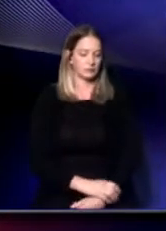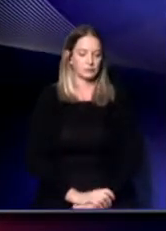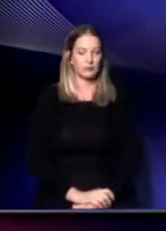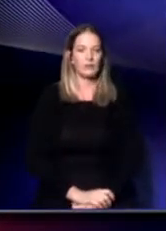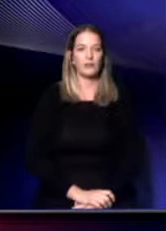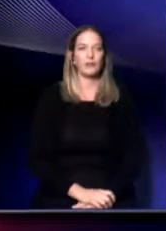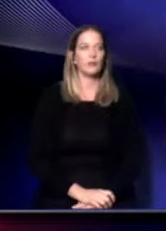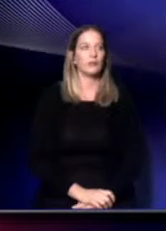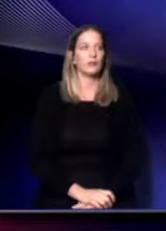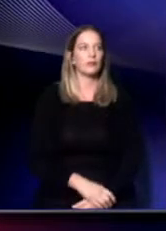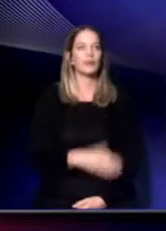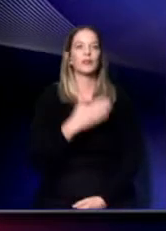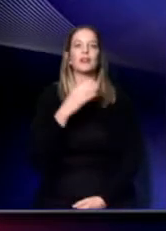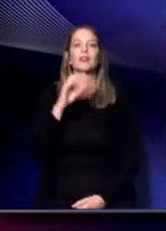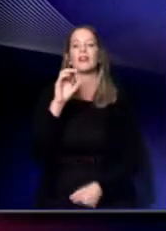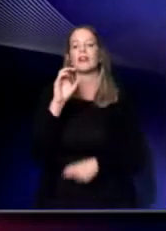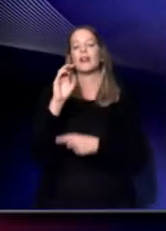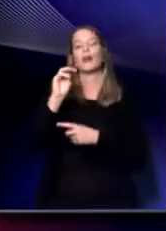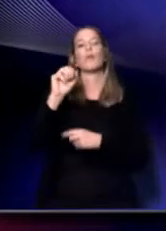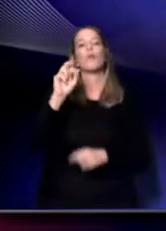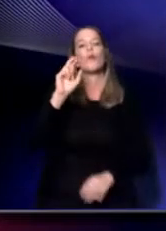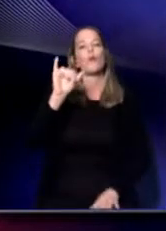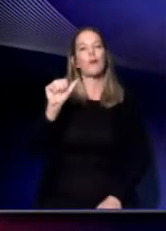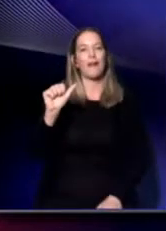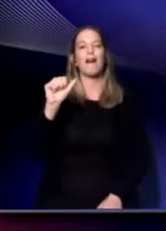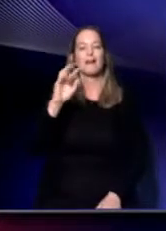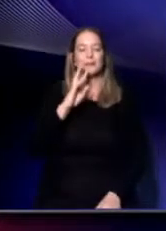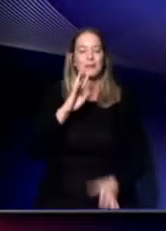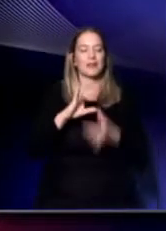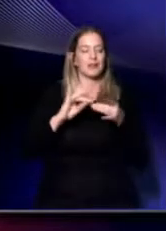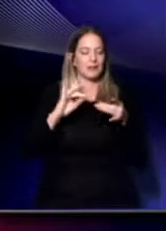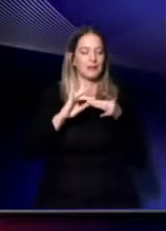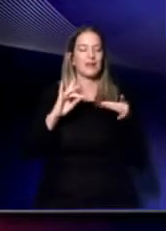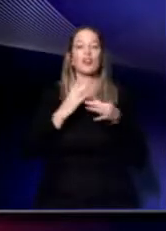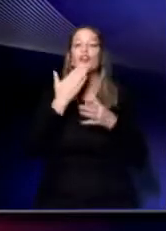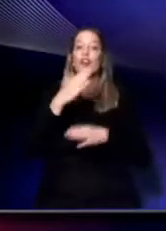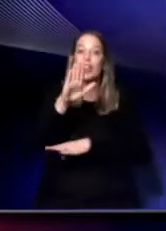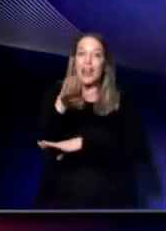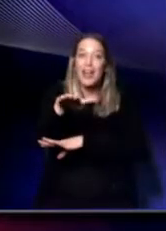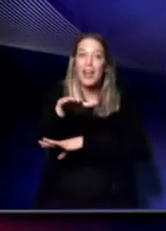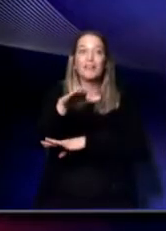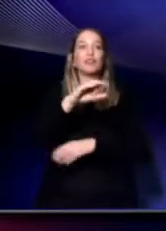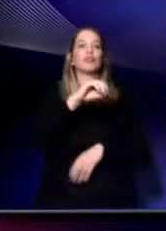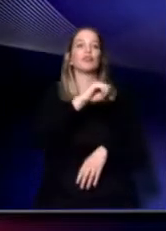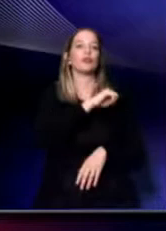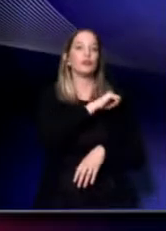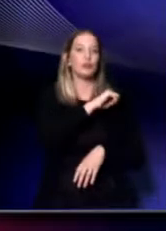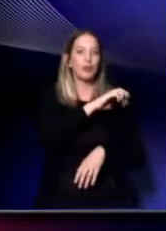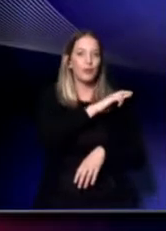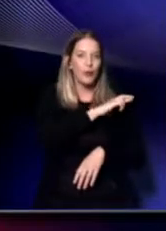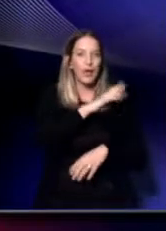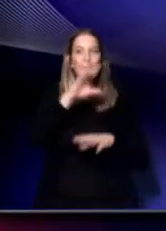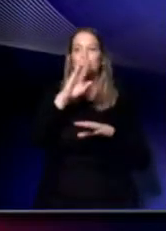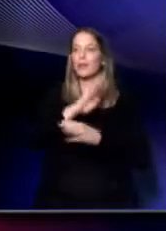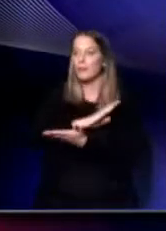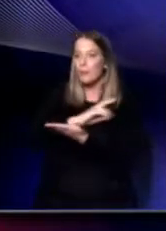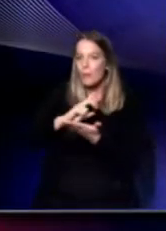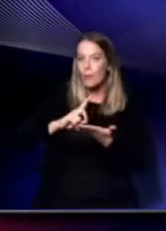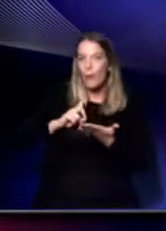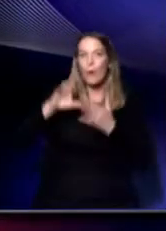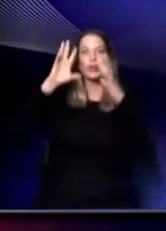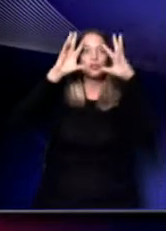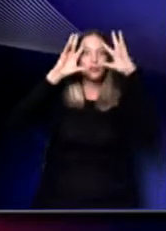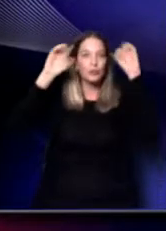Good afternoon, Board President Sims, members of the board, Superintendent Reichman, and Dr. Rex. You have before you the proposed changes for